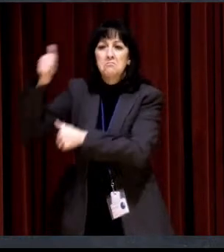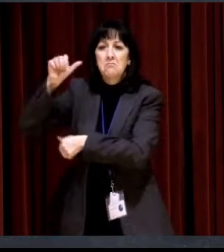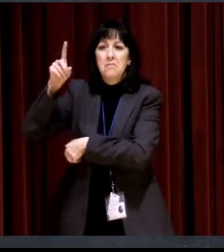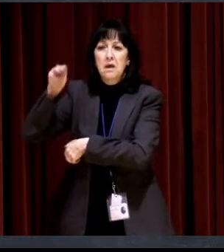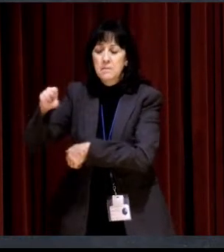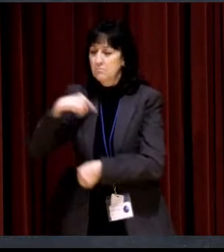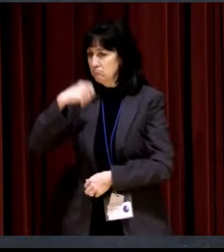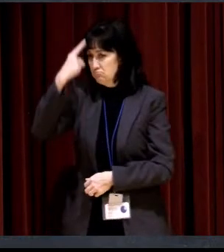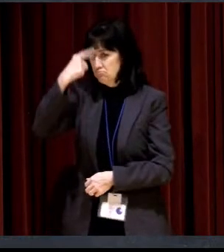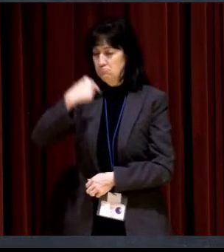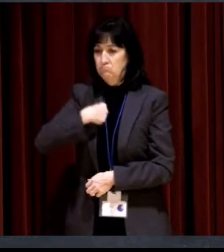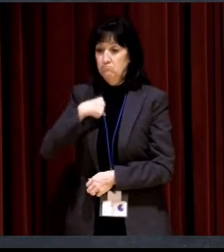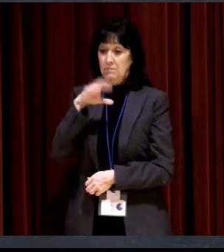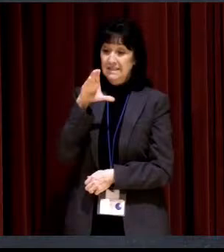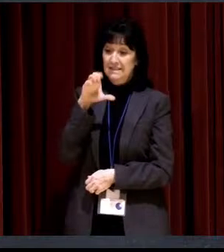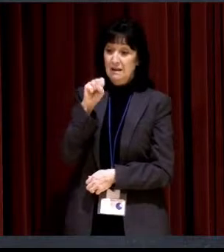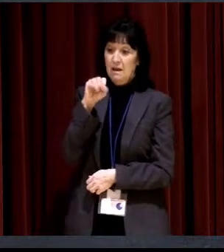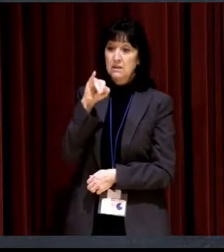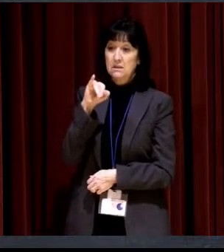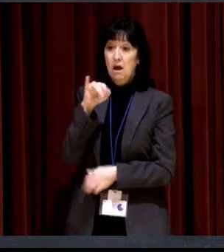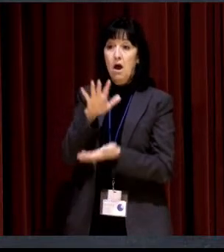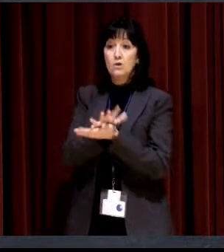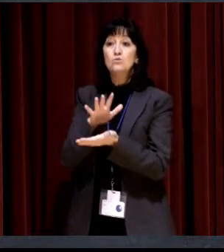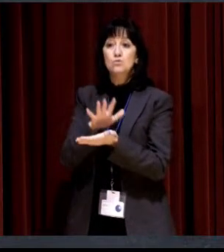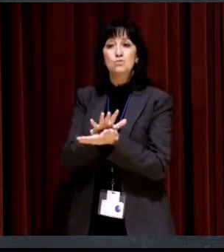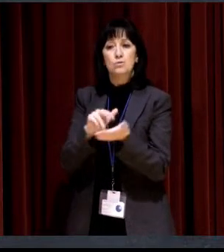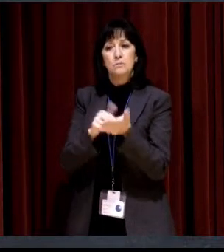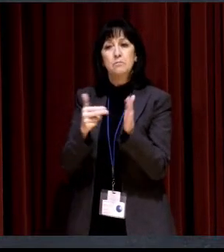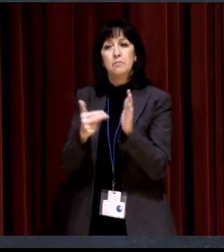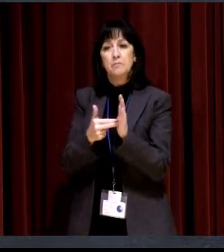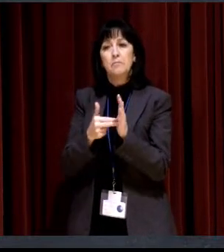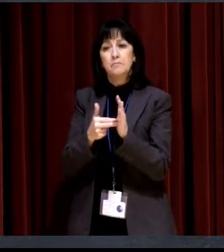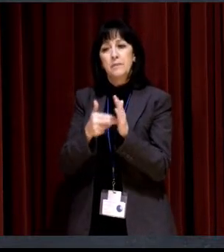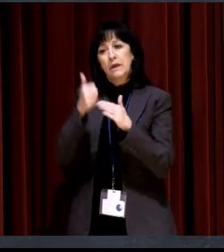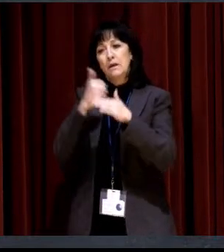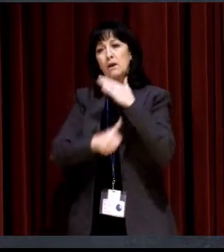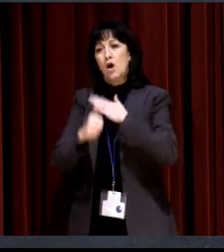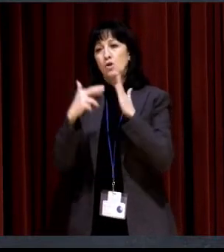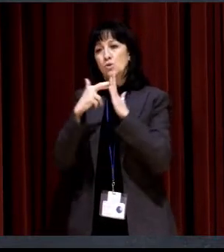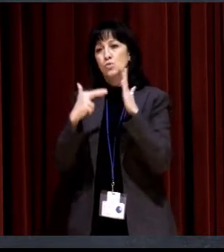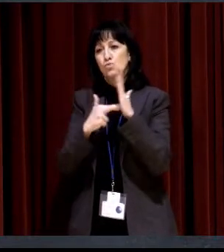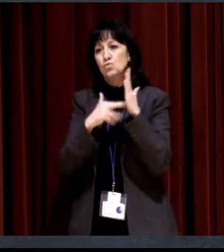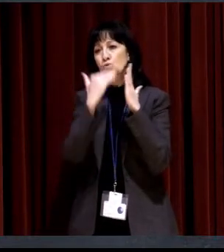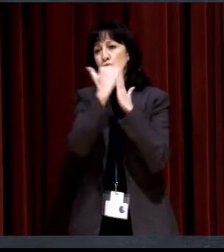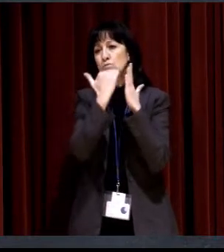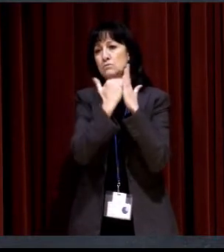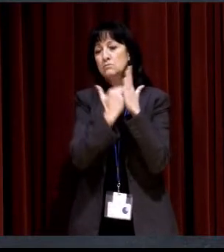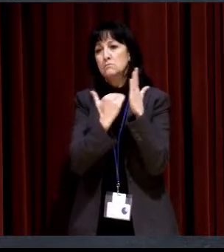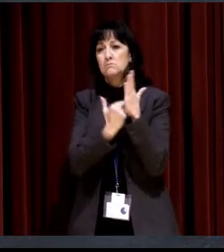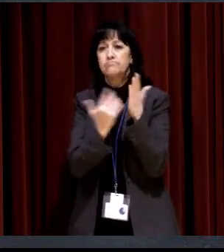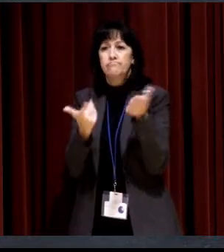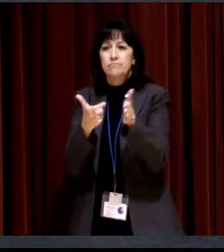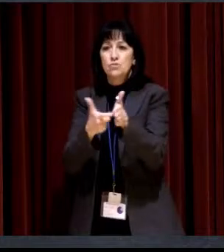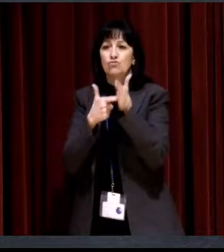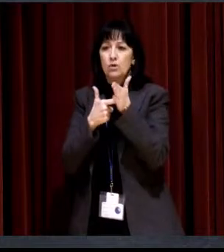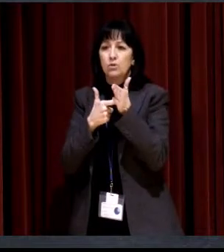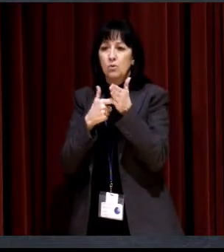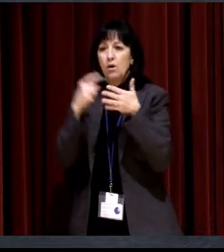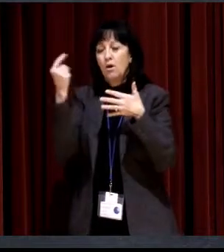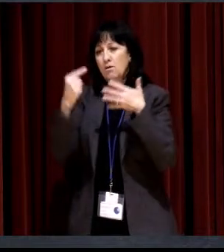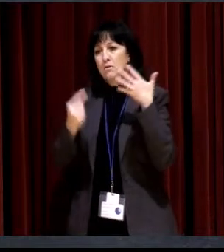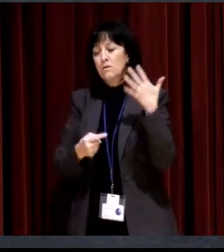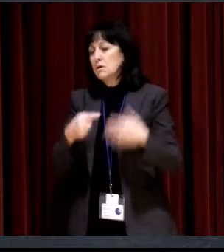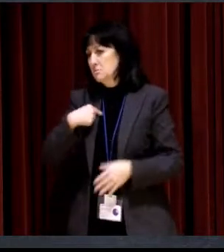things have to be done, but in what other profession does somebody walk to your room? They don't do